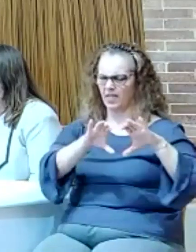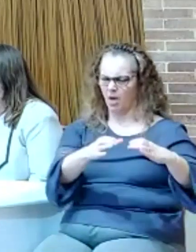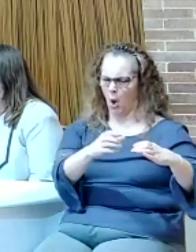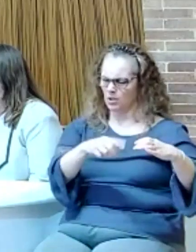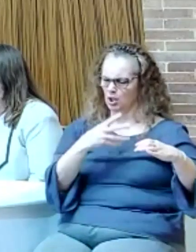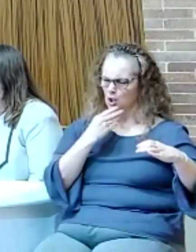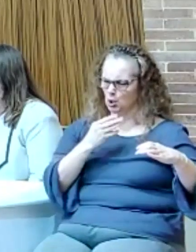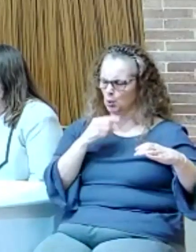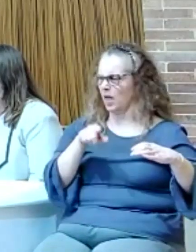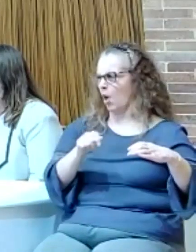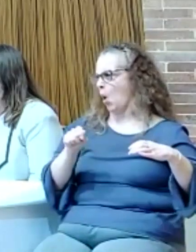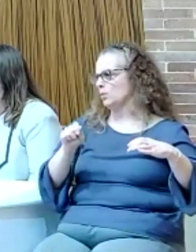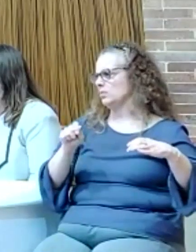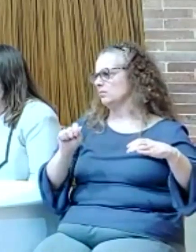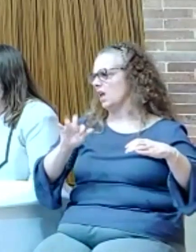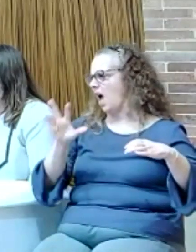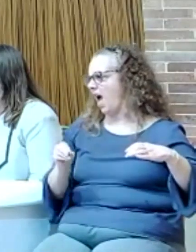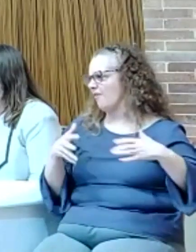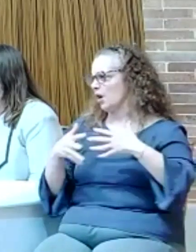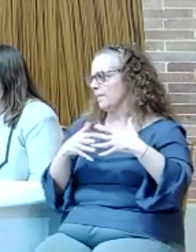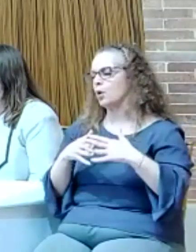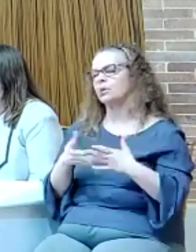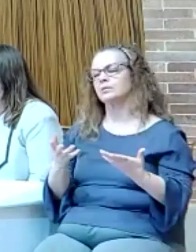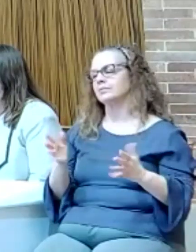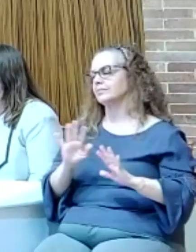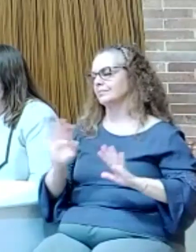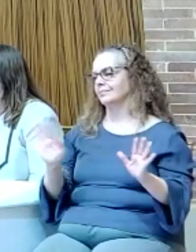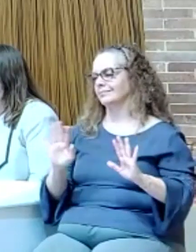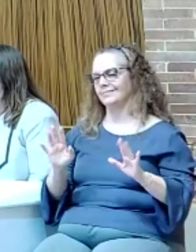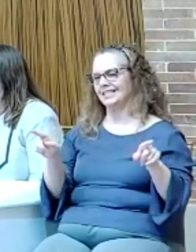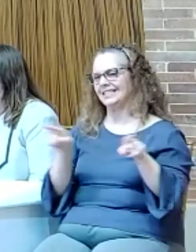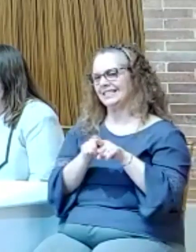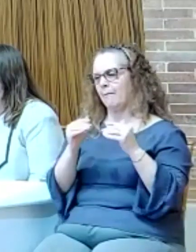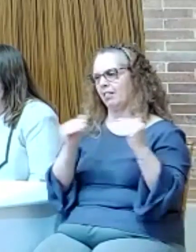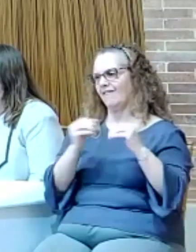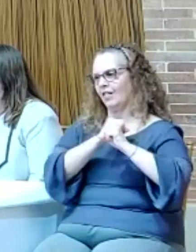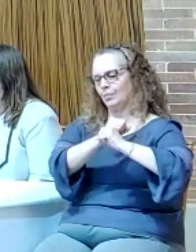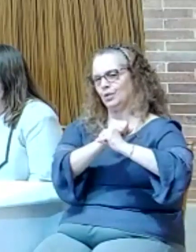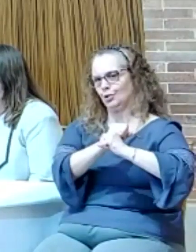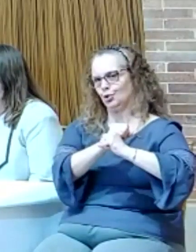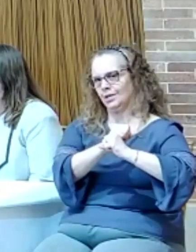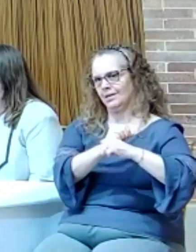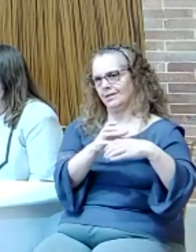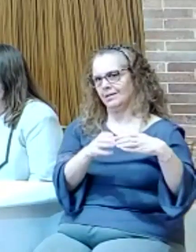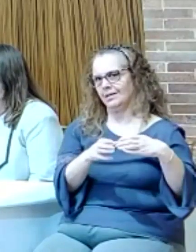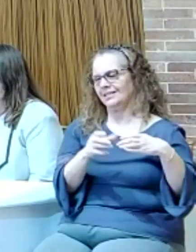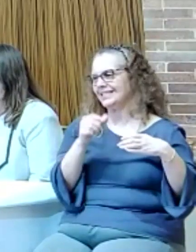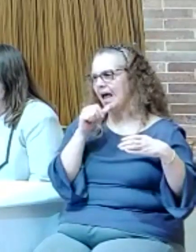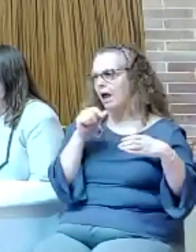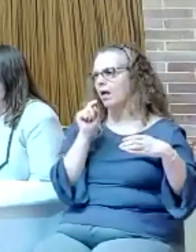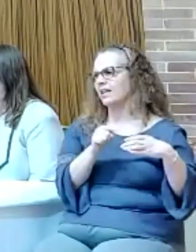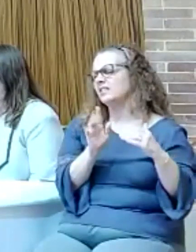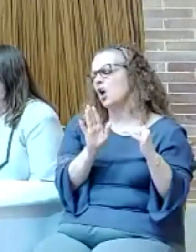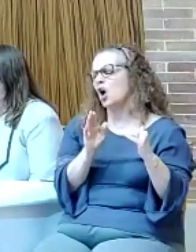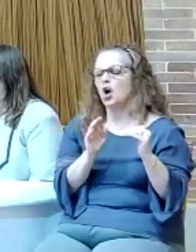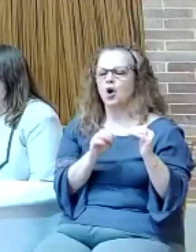or Catholic it's the same level of protection our protected classes aren't well we you know this one will minimally